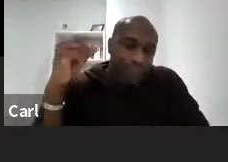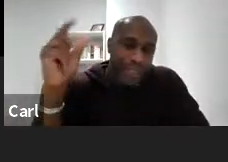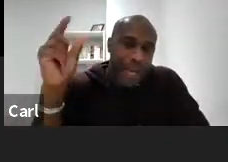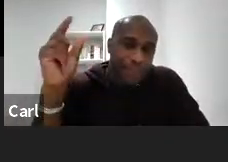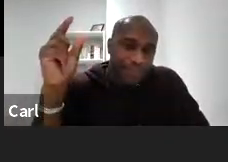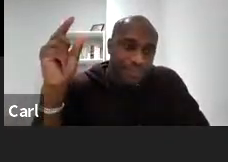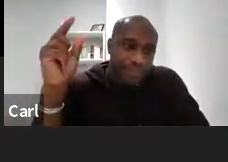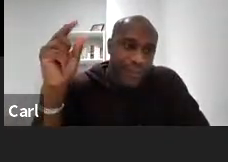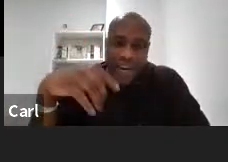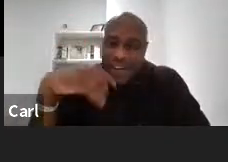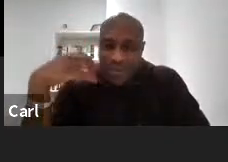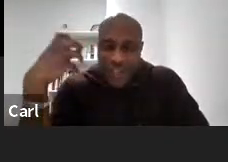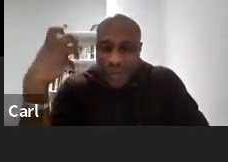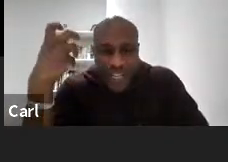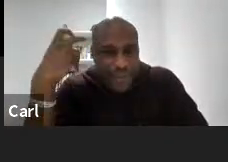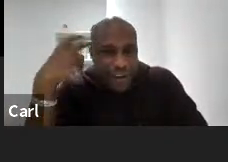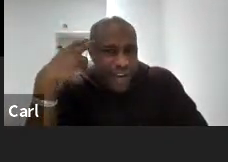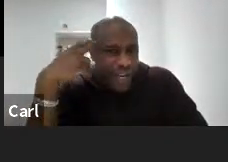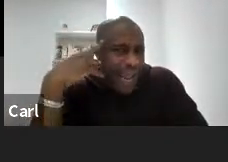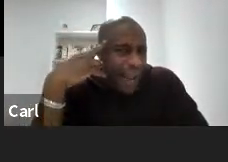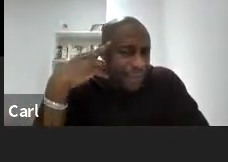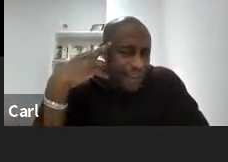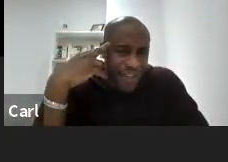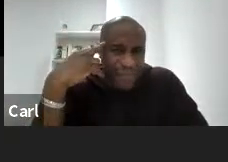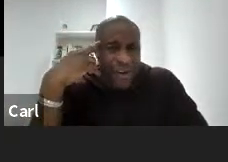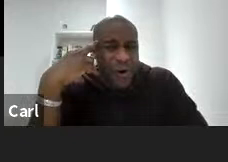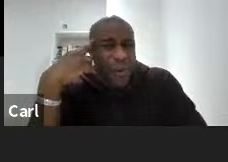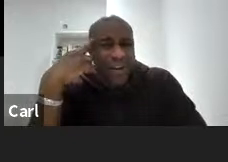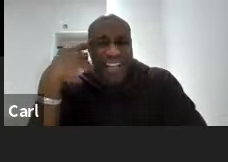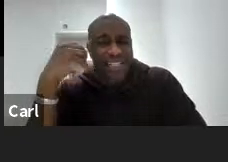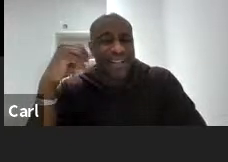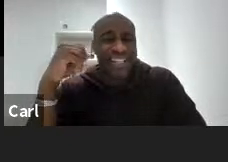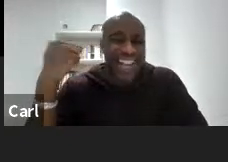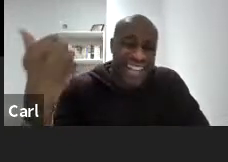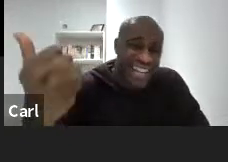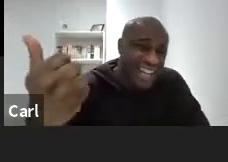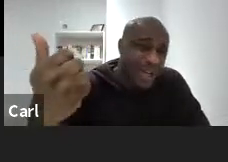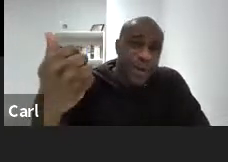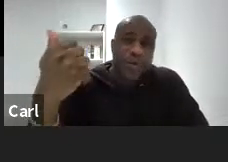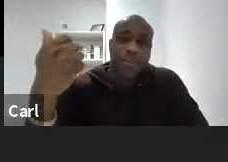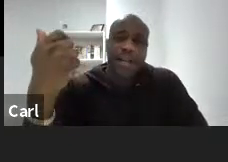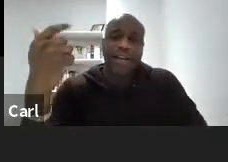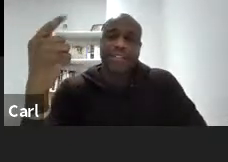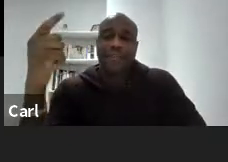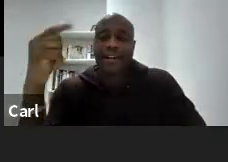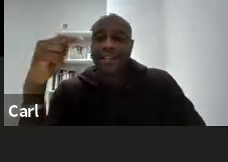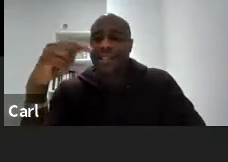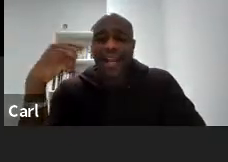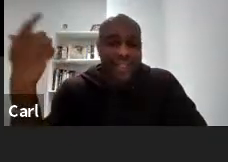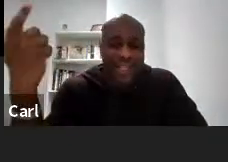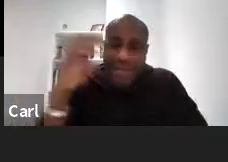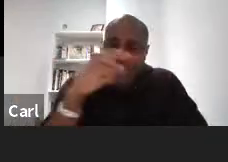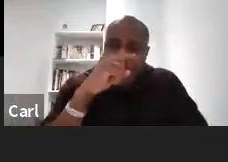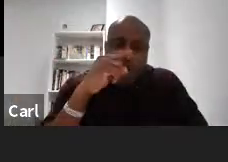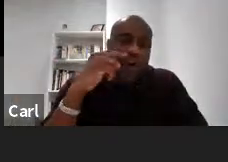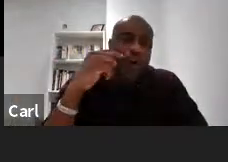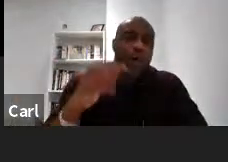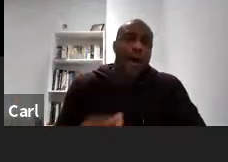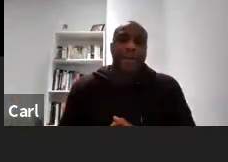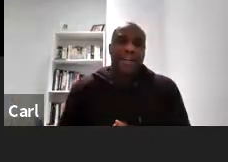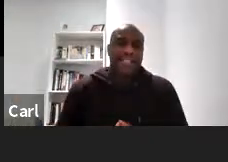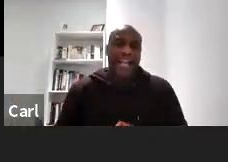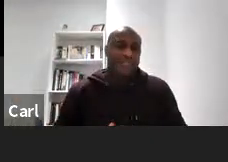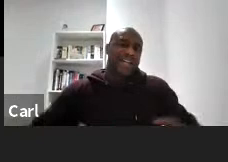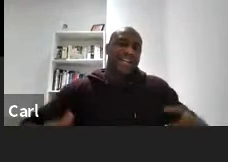with. Now, whenever someone thinks about creating an app, they think about, oh, I'm going to need to be a techie, or I'm going to need to find a tech team,